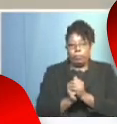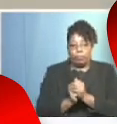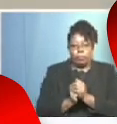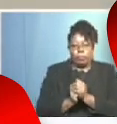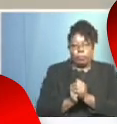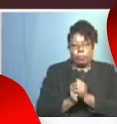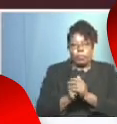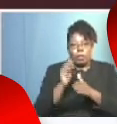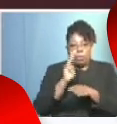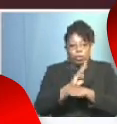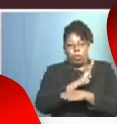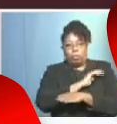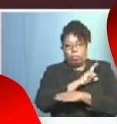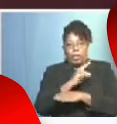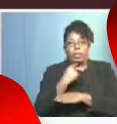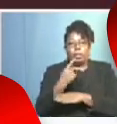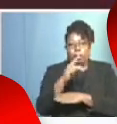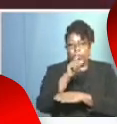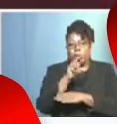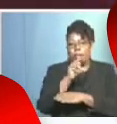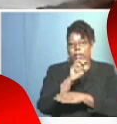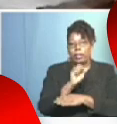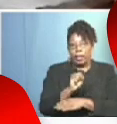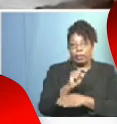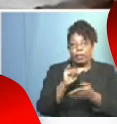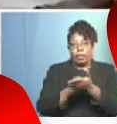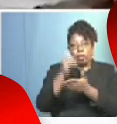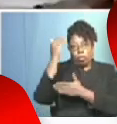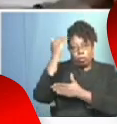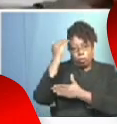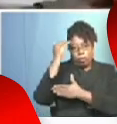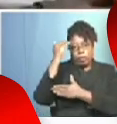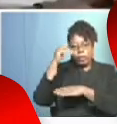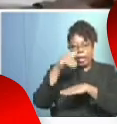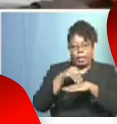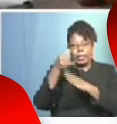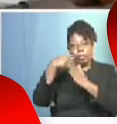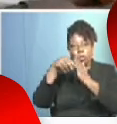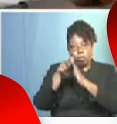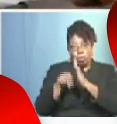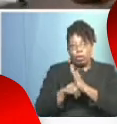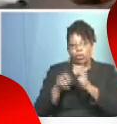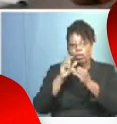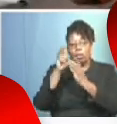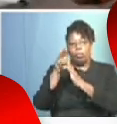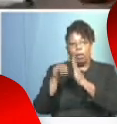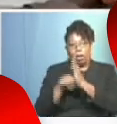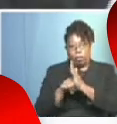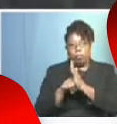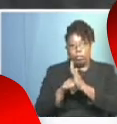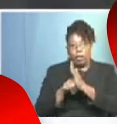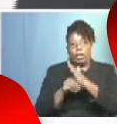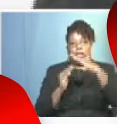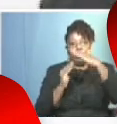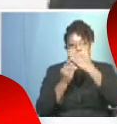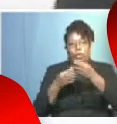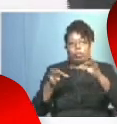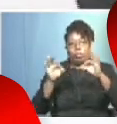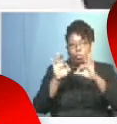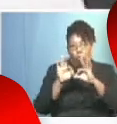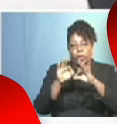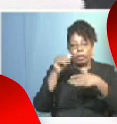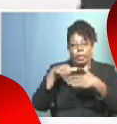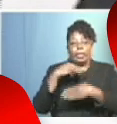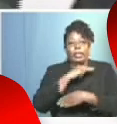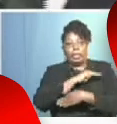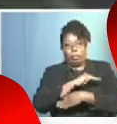And as Minister Bell tells ZNS News, that recognizing service at the Immigration Officers Department is among top priorities within his